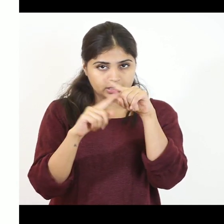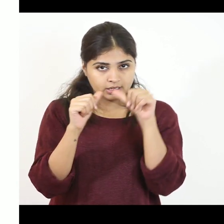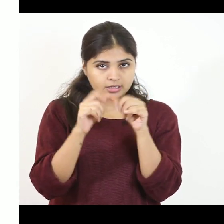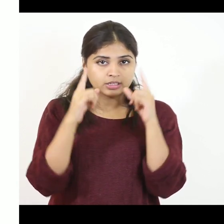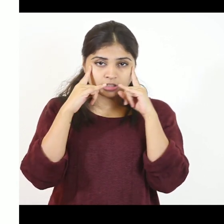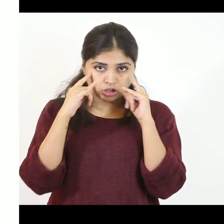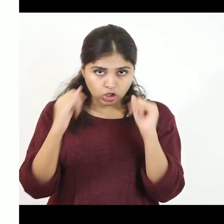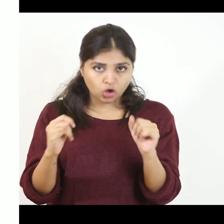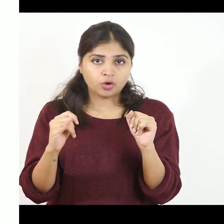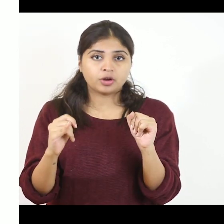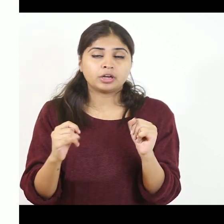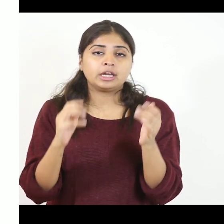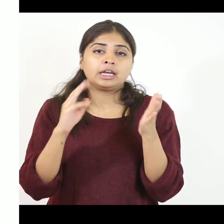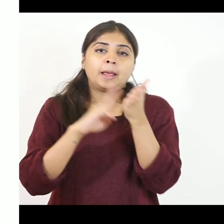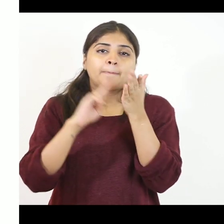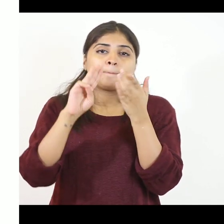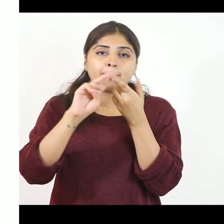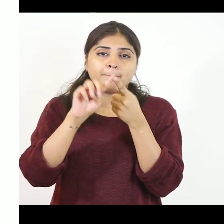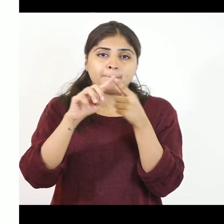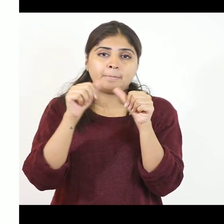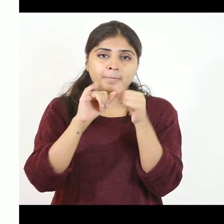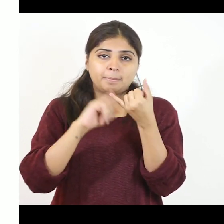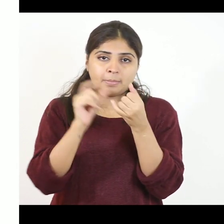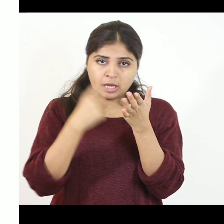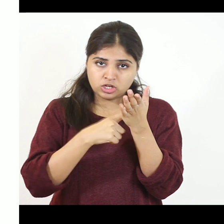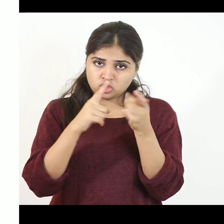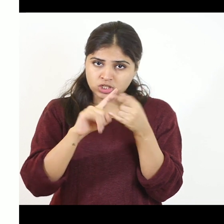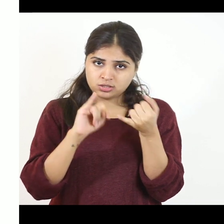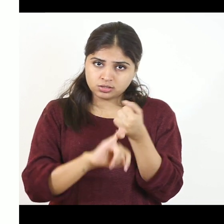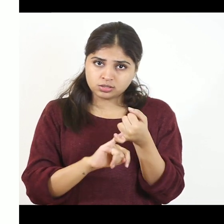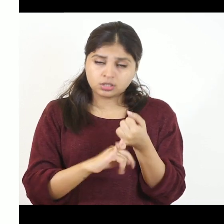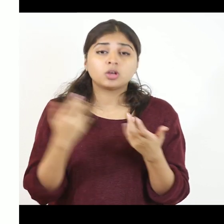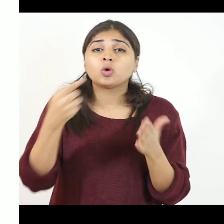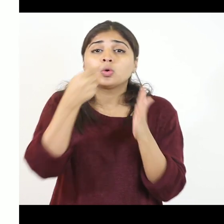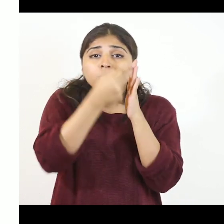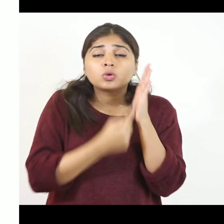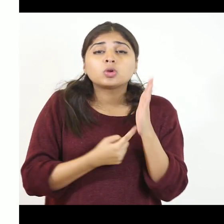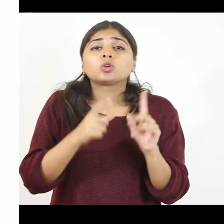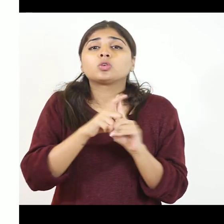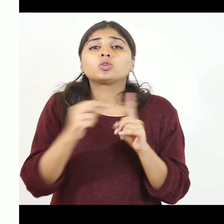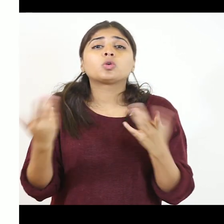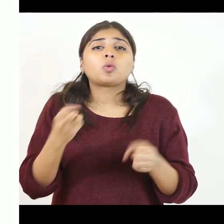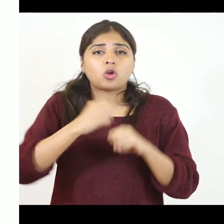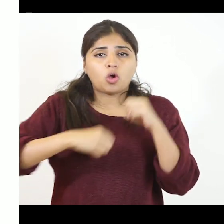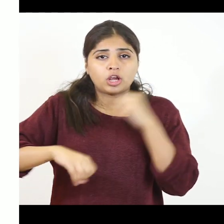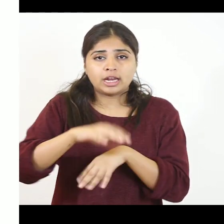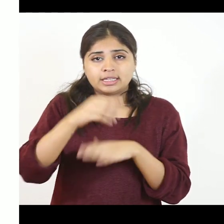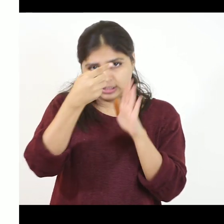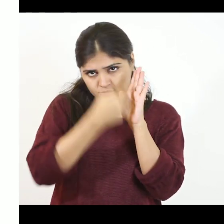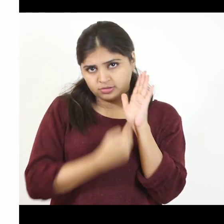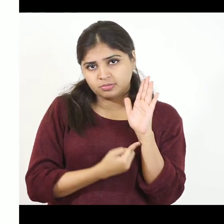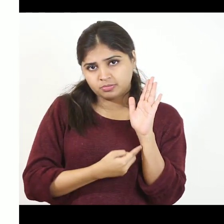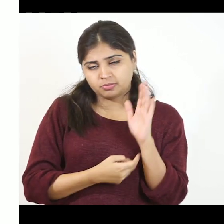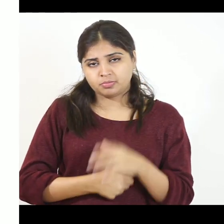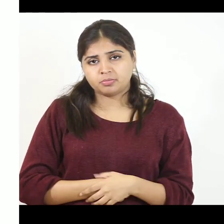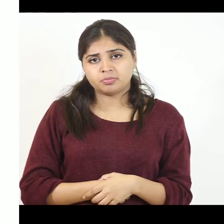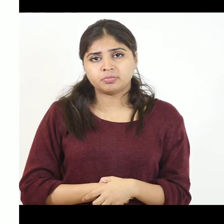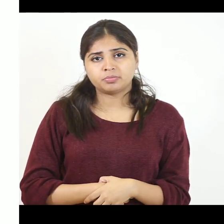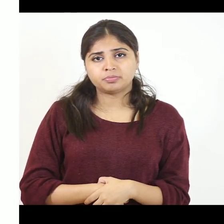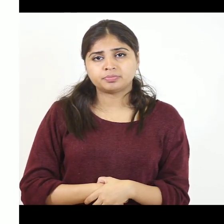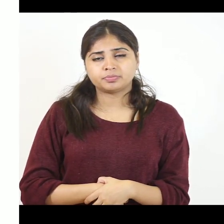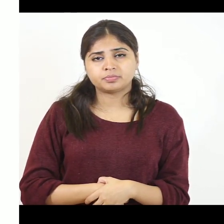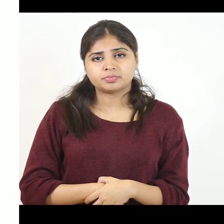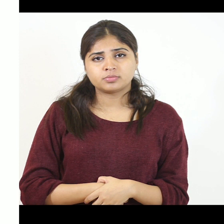Data security measures. The measures that the organization must take to maintain data security are given below.